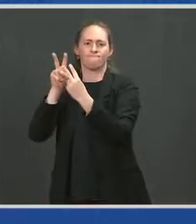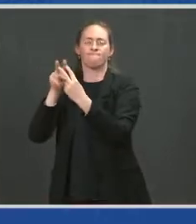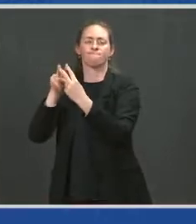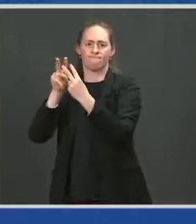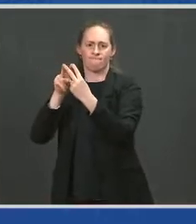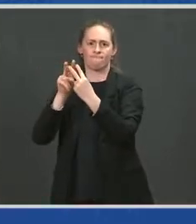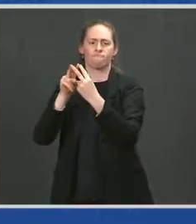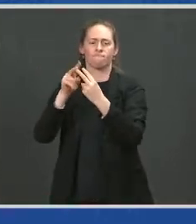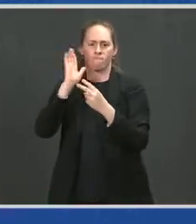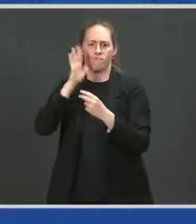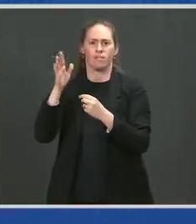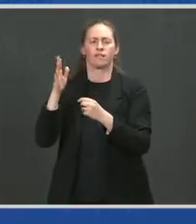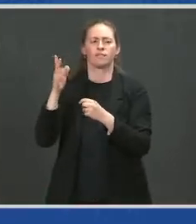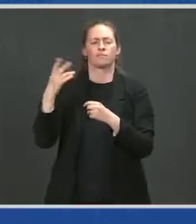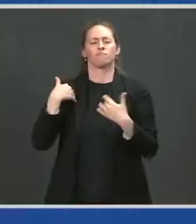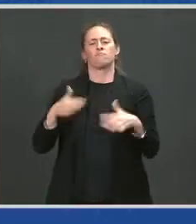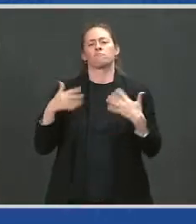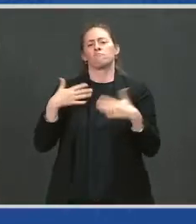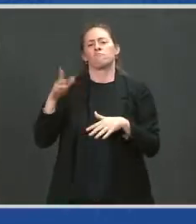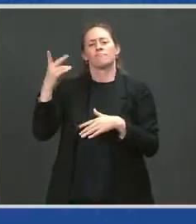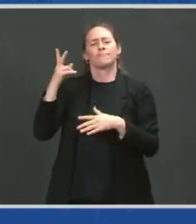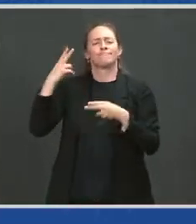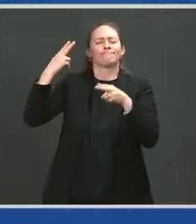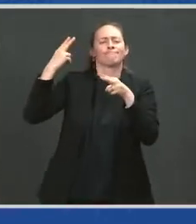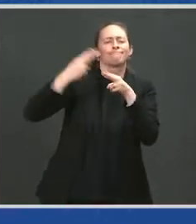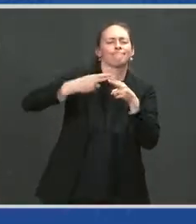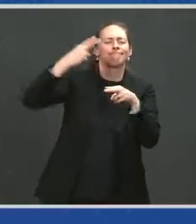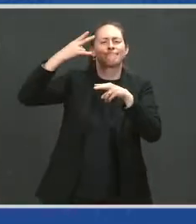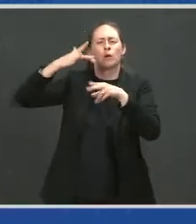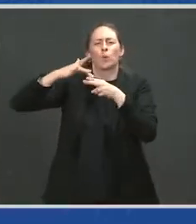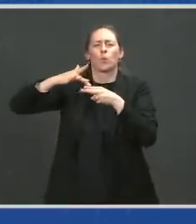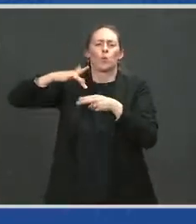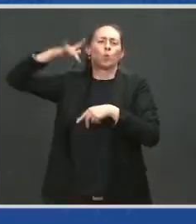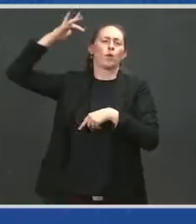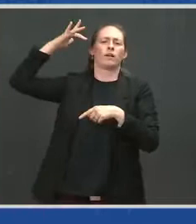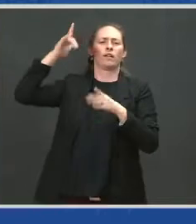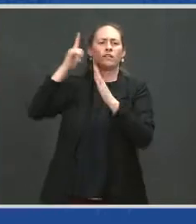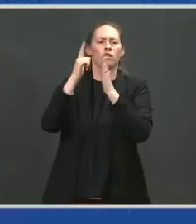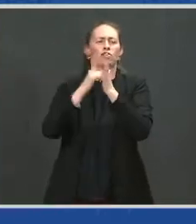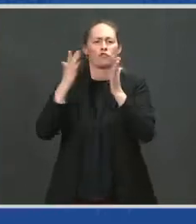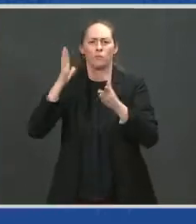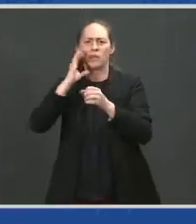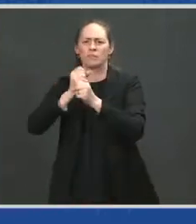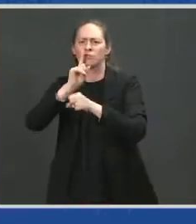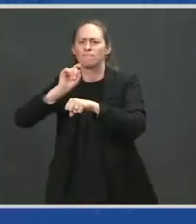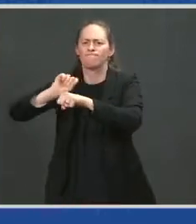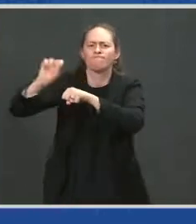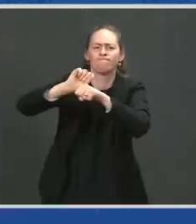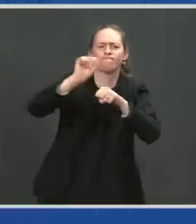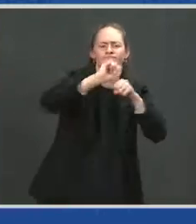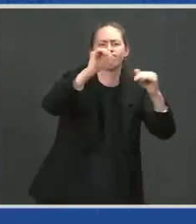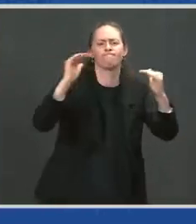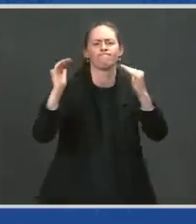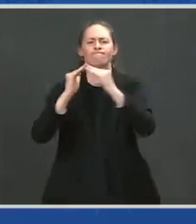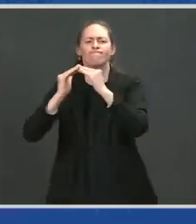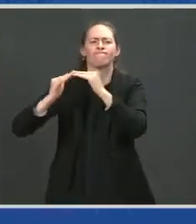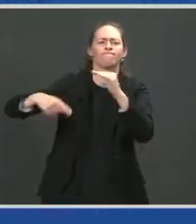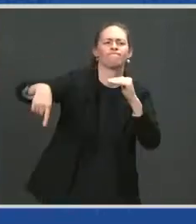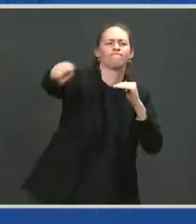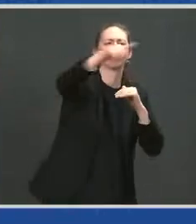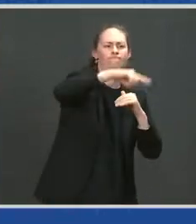spent their entire careers fighting to advance racial equity and justice. Vanita and